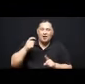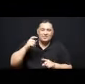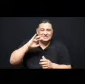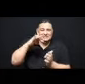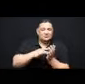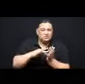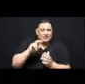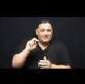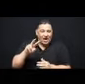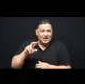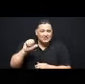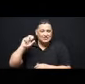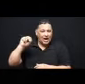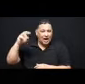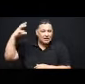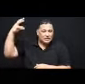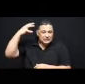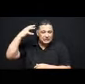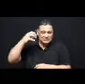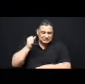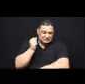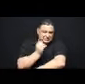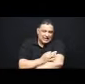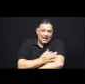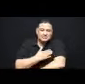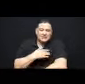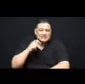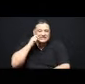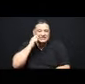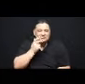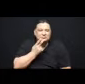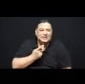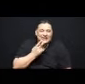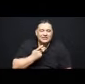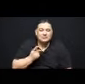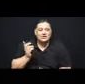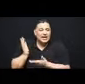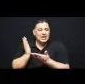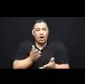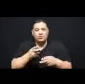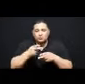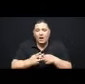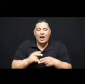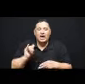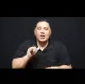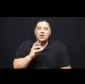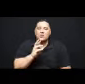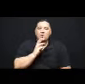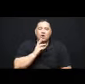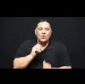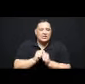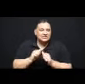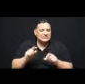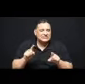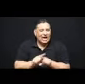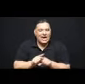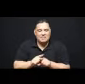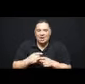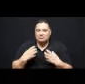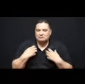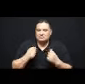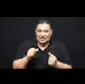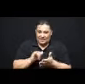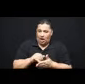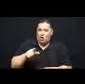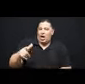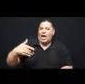pink. He carries his weight like water, with the same sureness that you had when you look through me